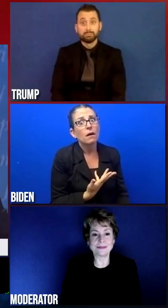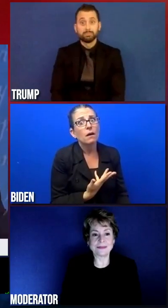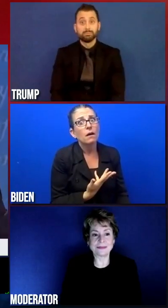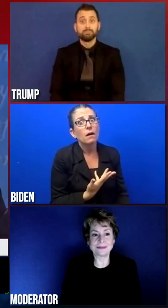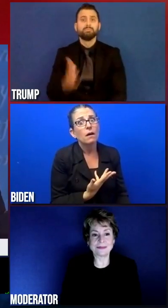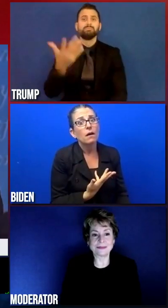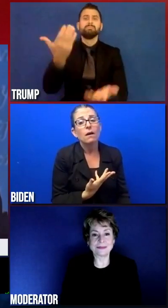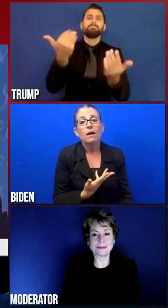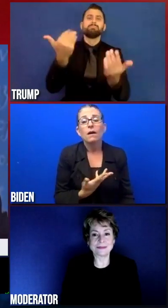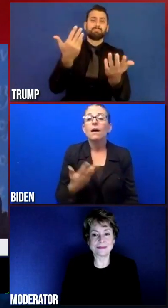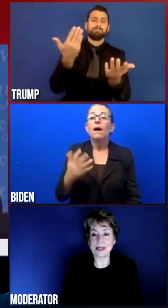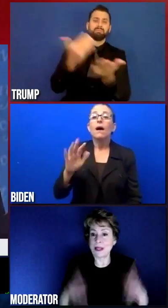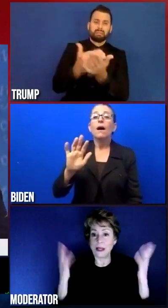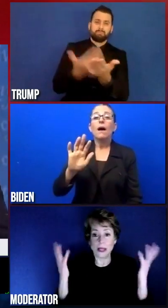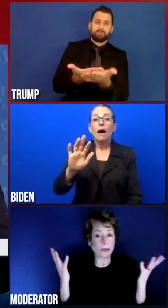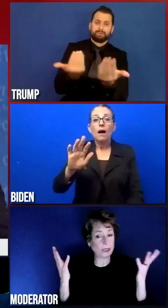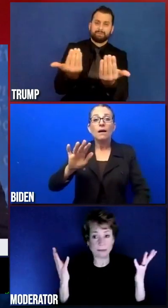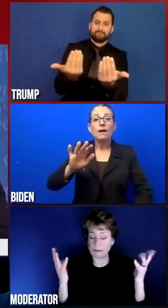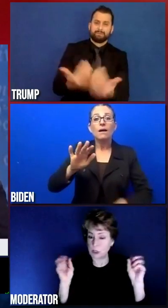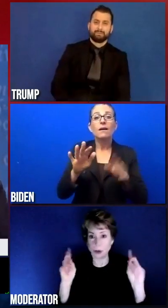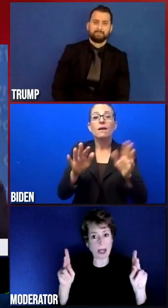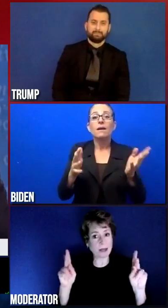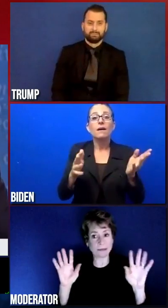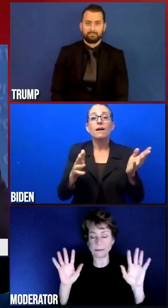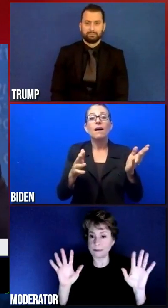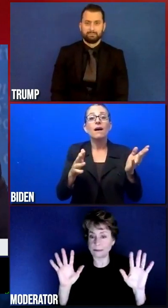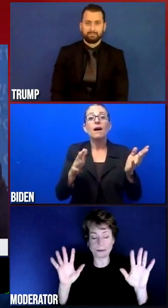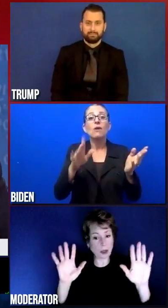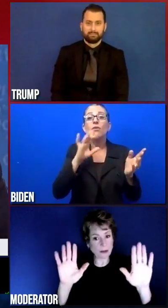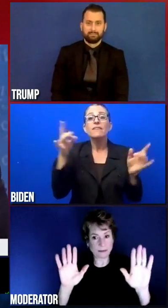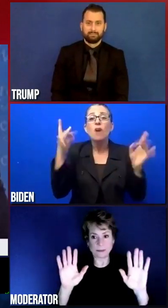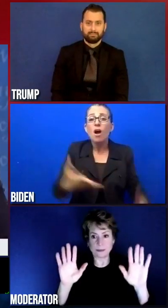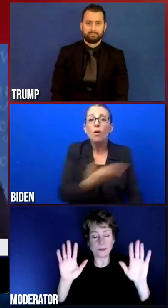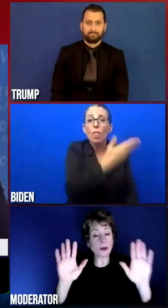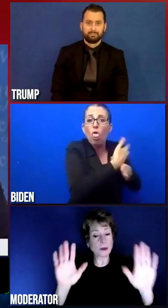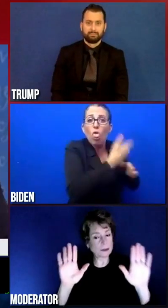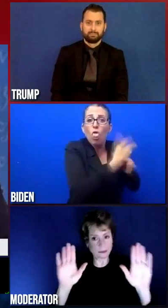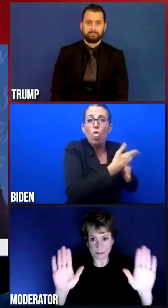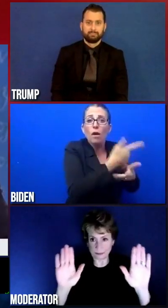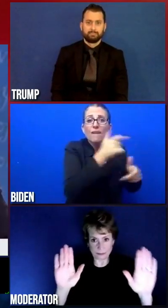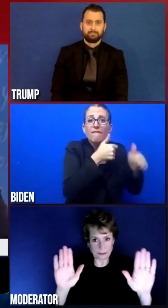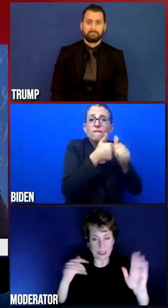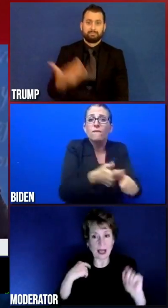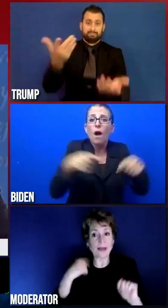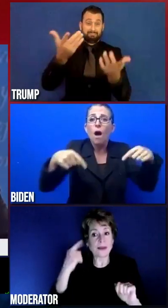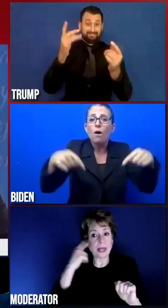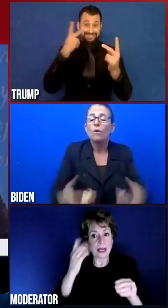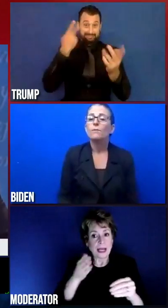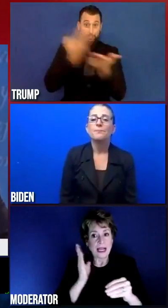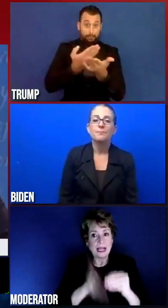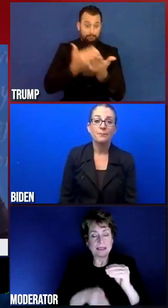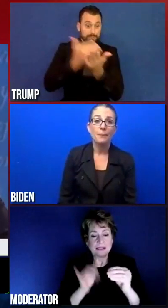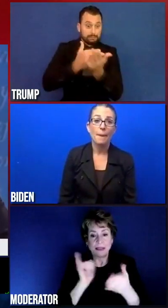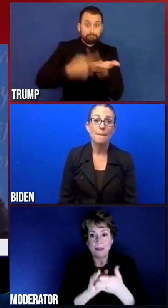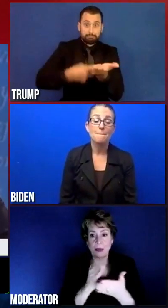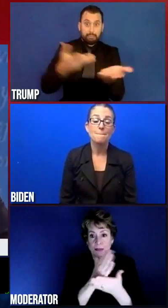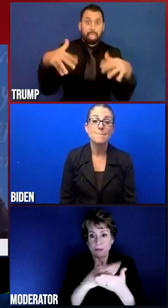so this. He's going to pack the unprecedented. court. We have We're not going to give a list. We have ended this segment. We're going to move on to the second segment. That was really a